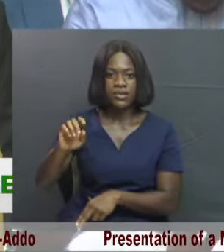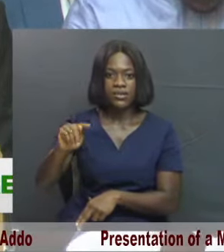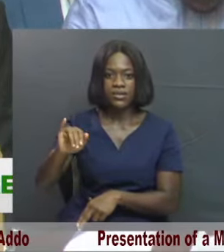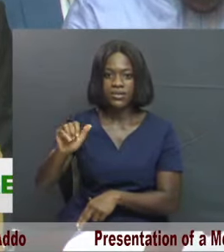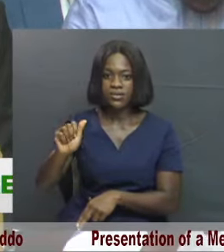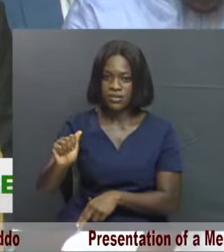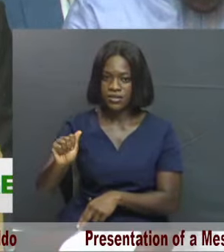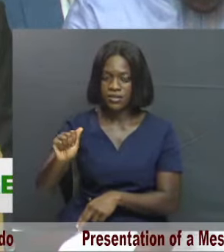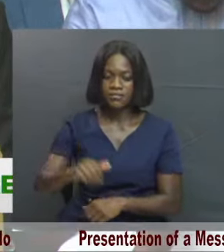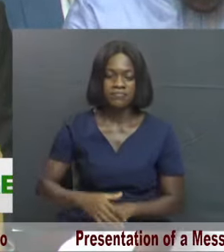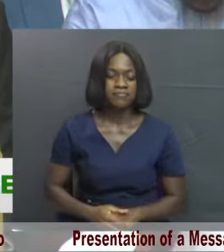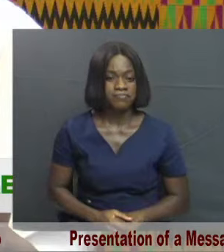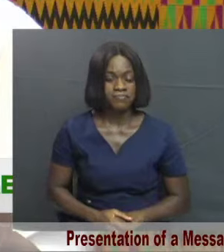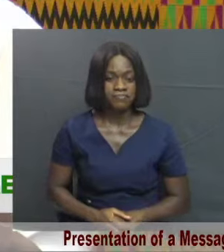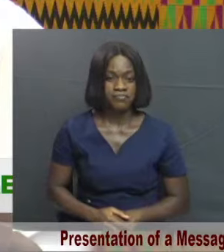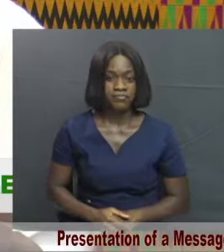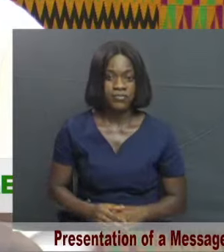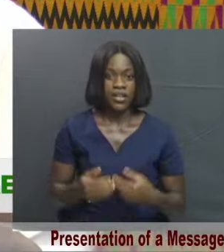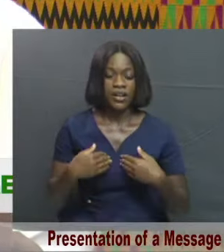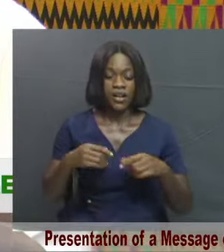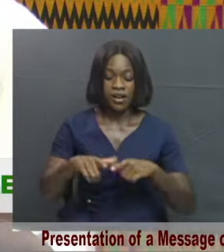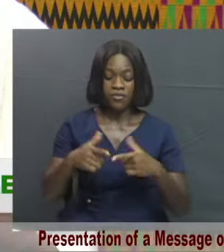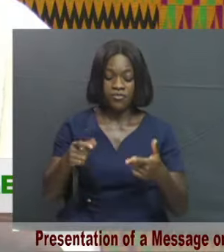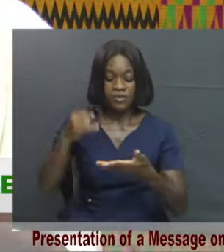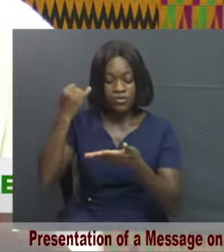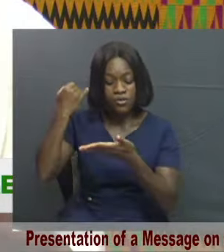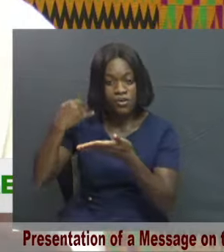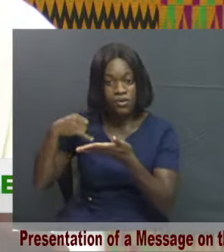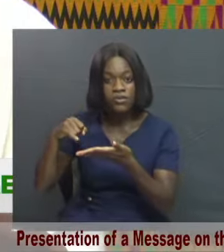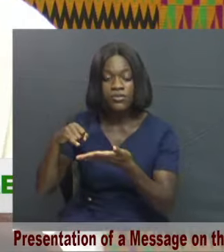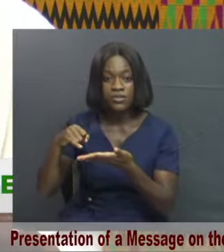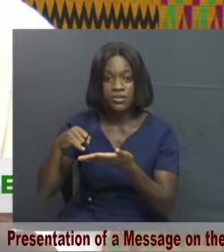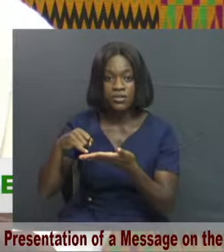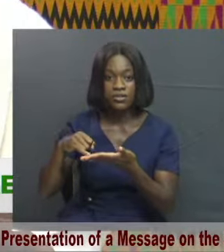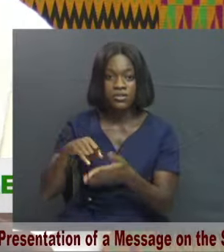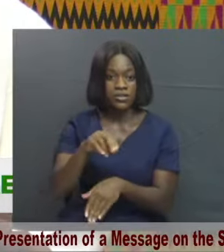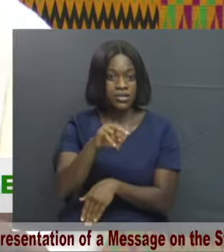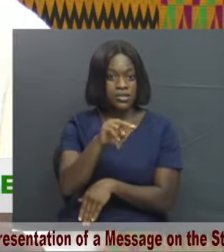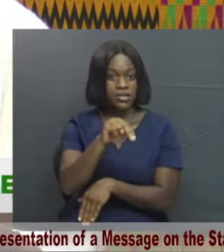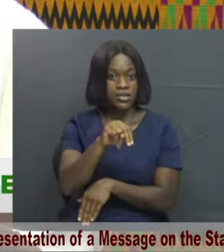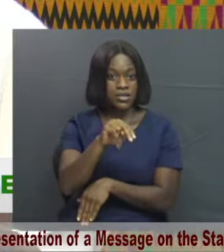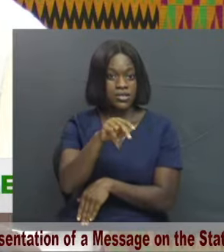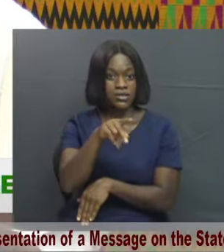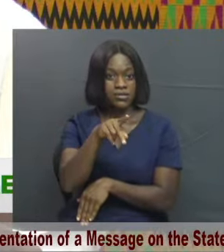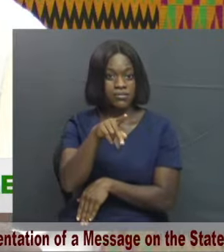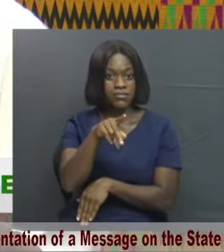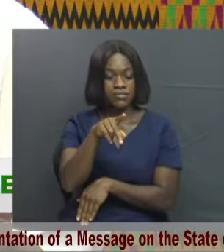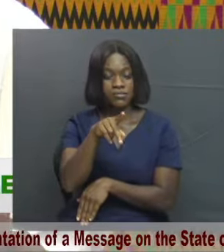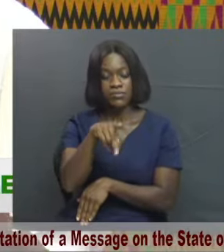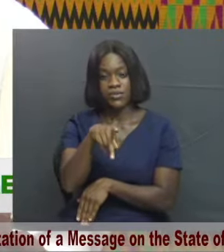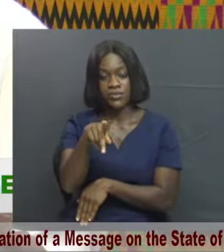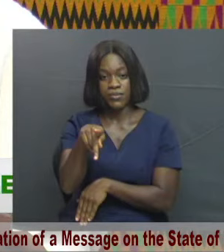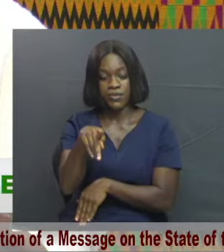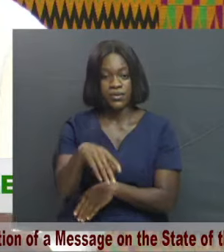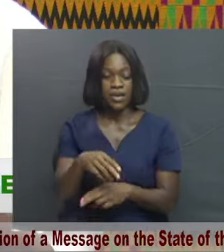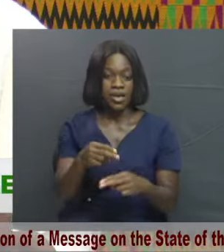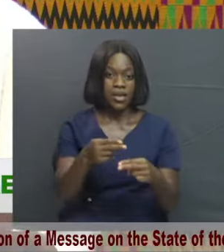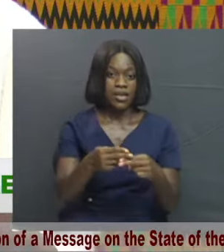in we have the General Secretary of of the New Patriotic Party